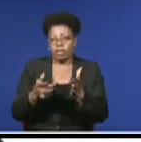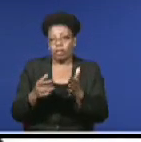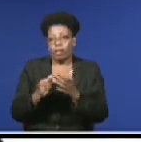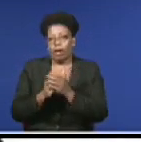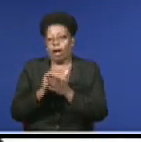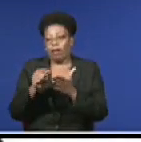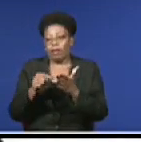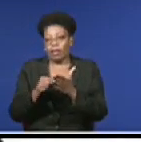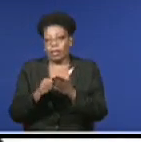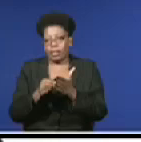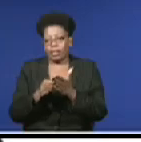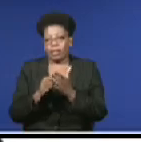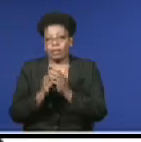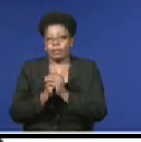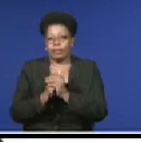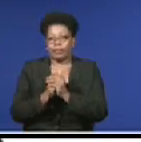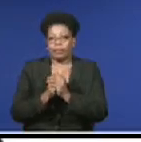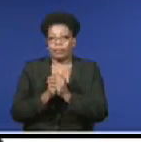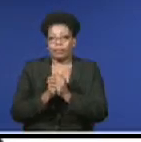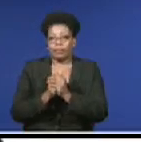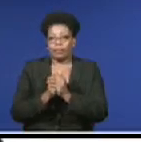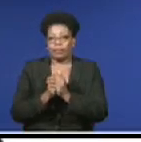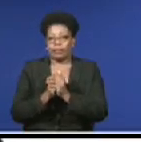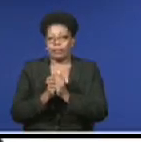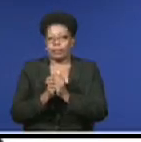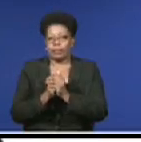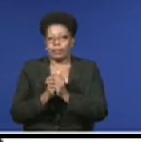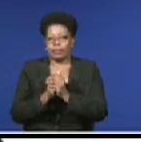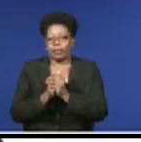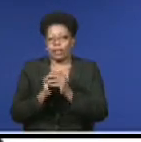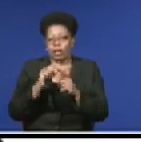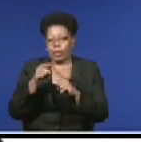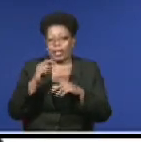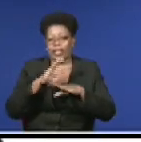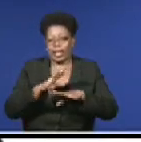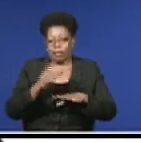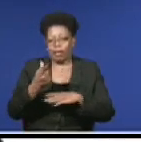agreement once they satisfy the requirements.